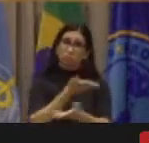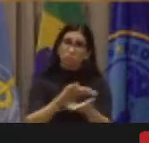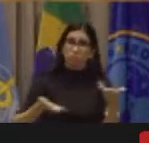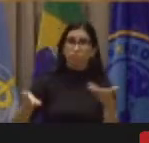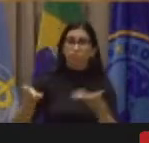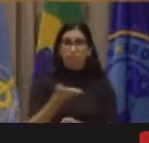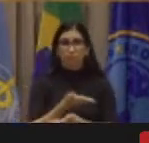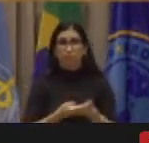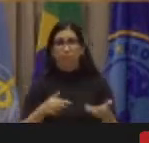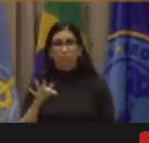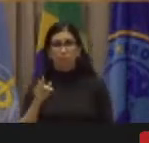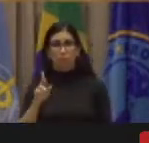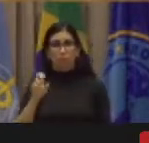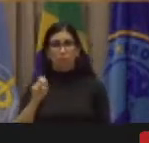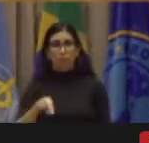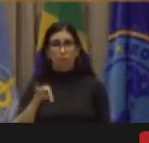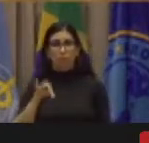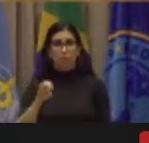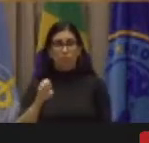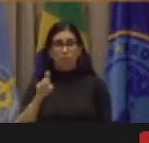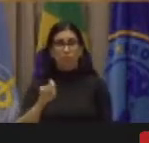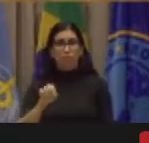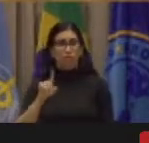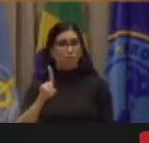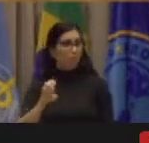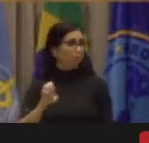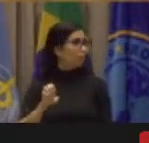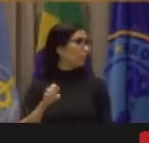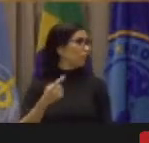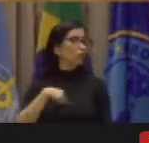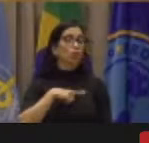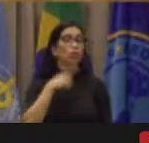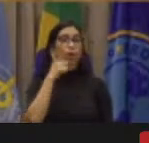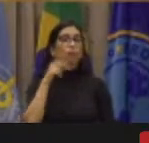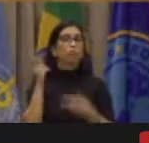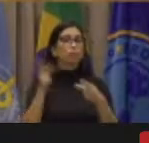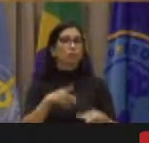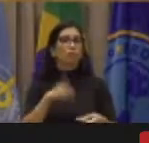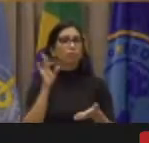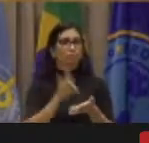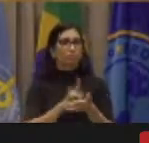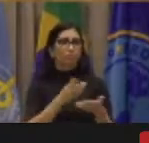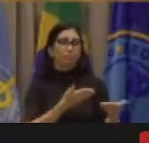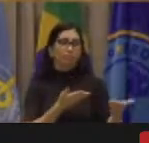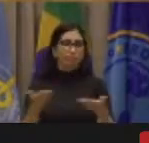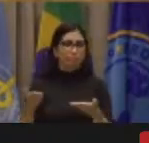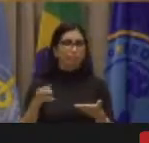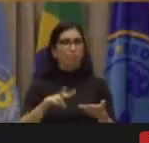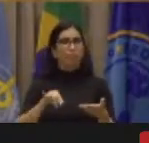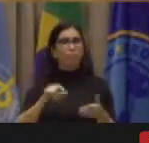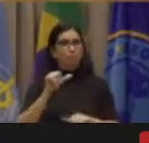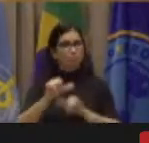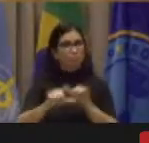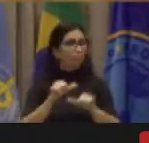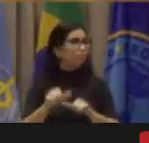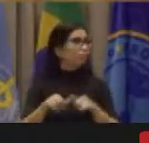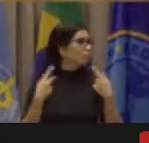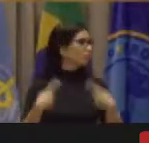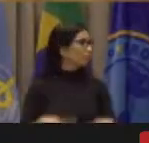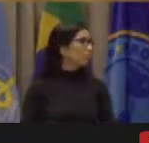difficult from bench to bedside. So how can we do this in the real world? How